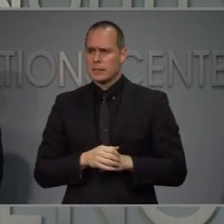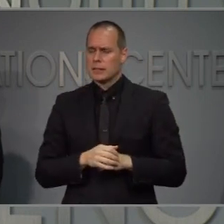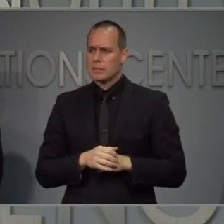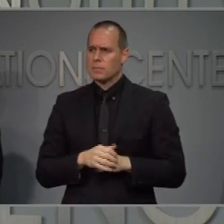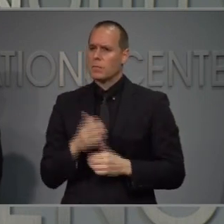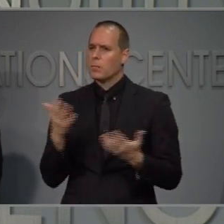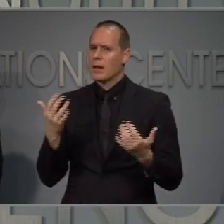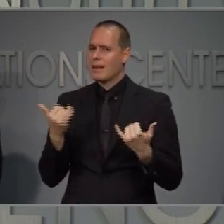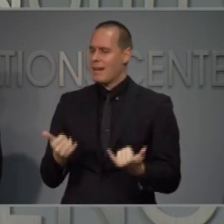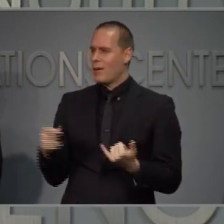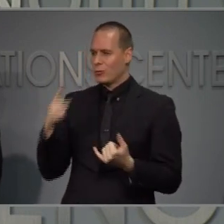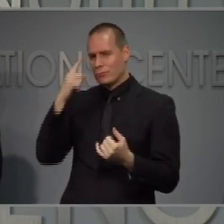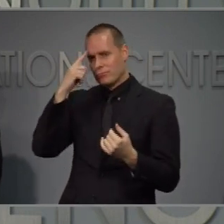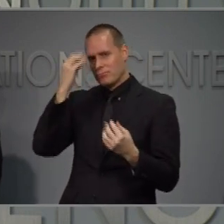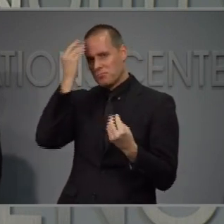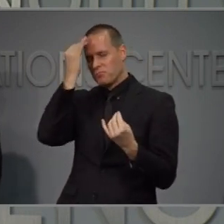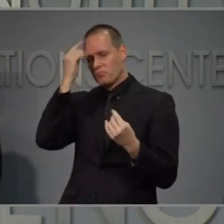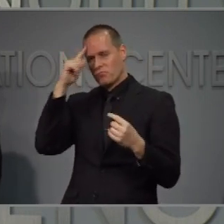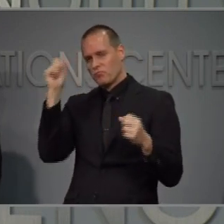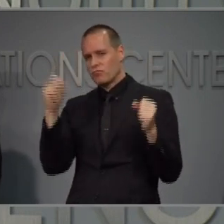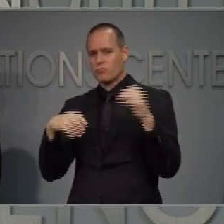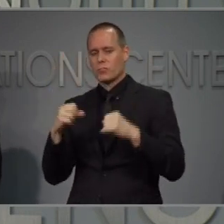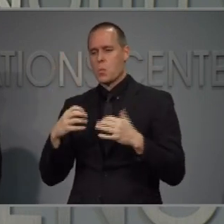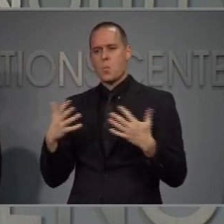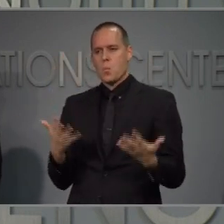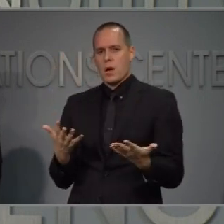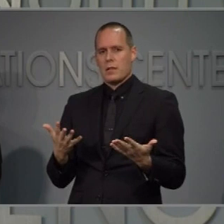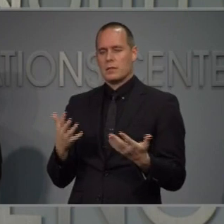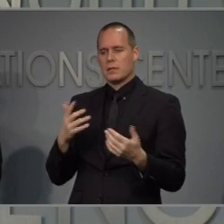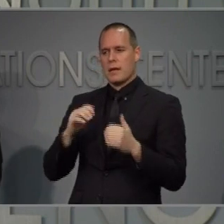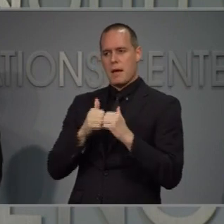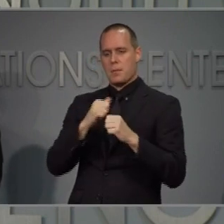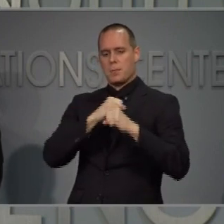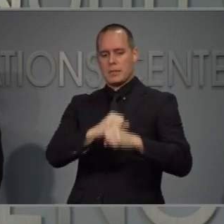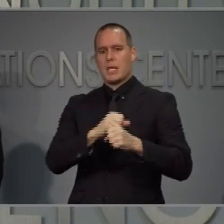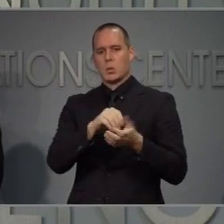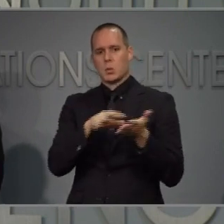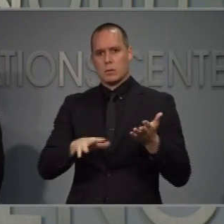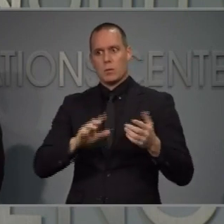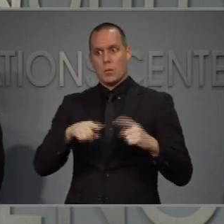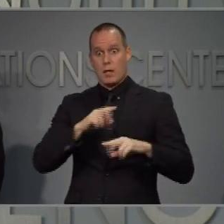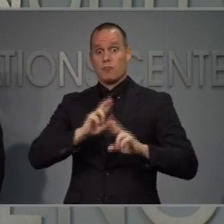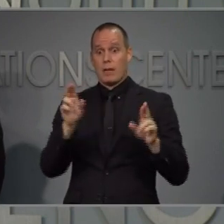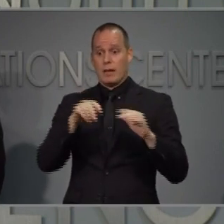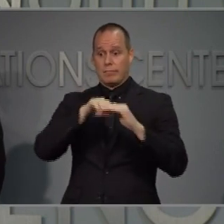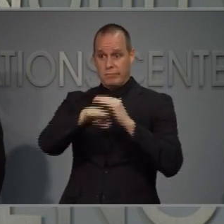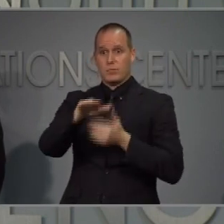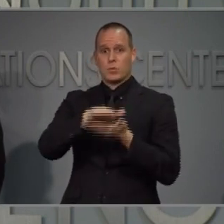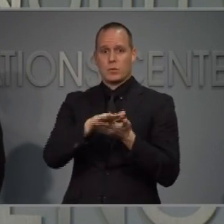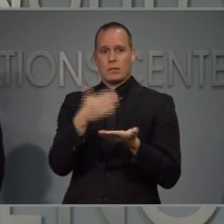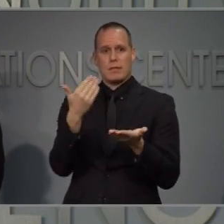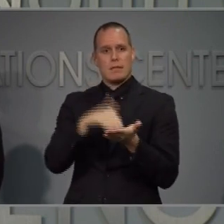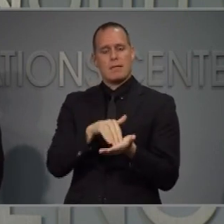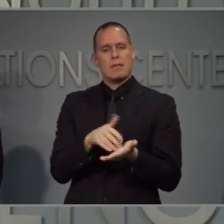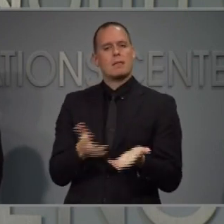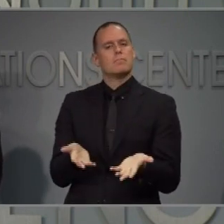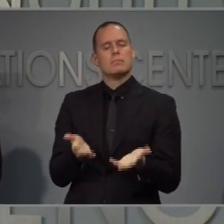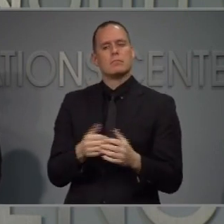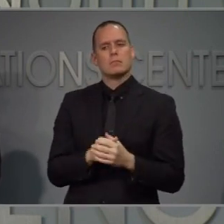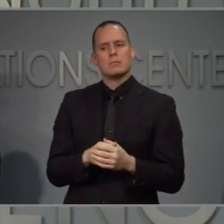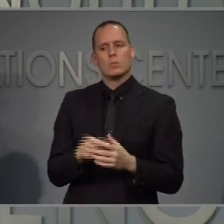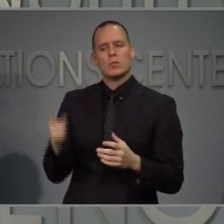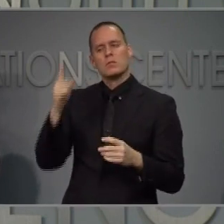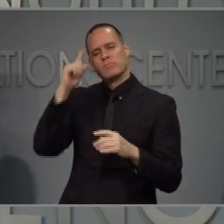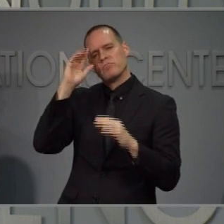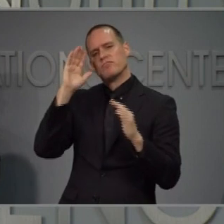in the works for trying to protect students when they go back in? For example, why might we be seeing